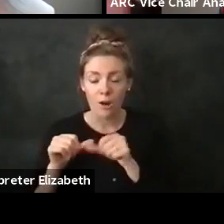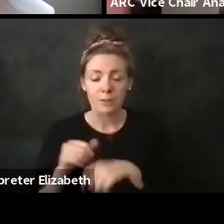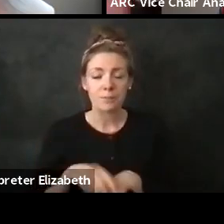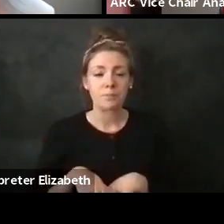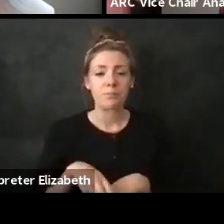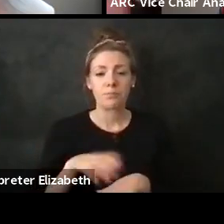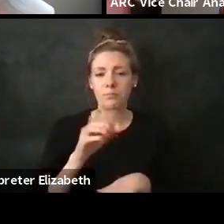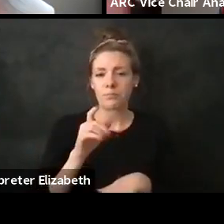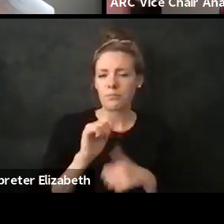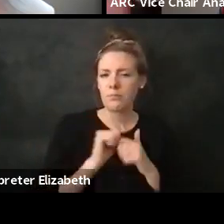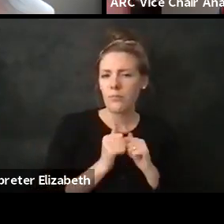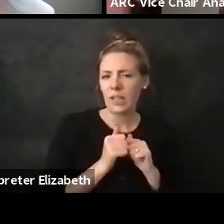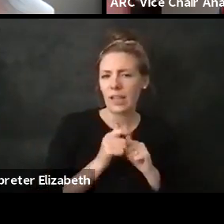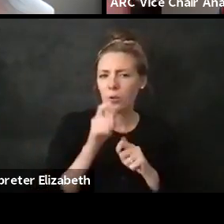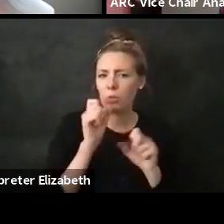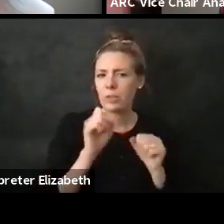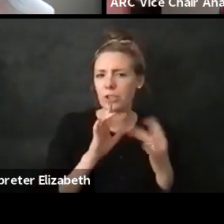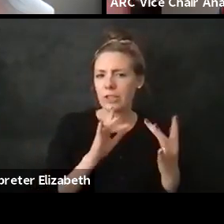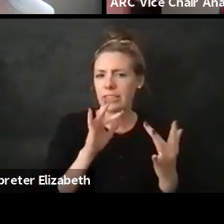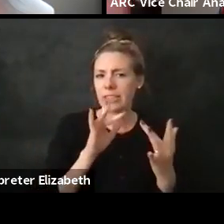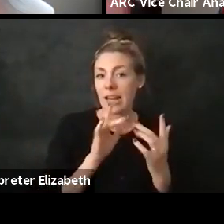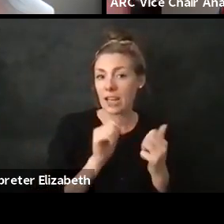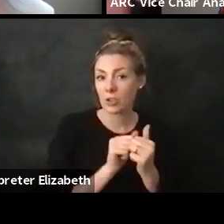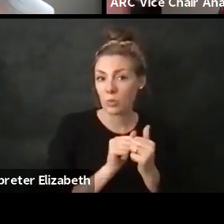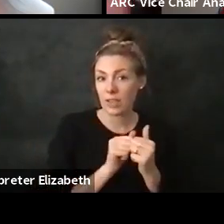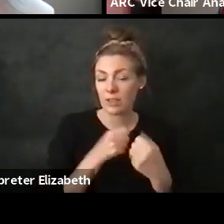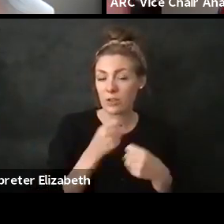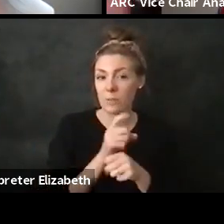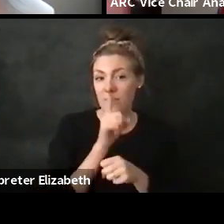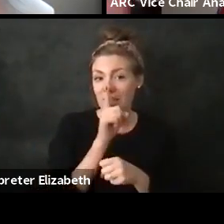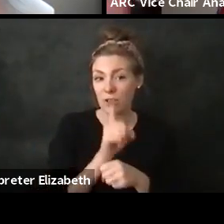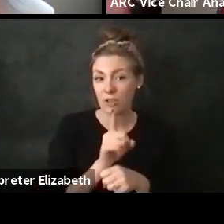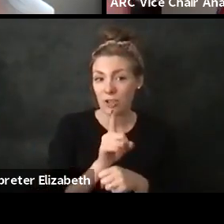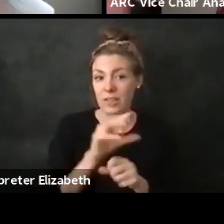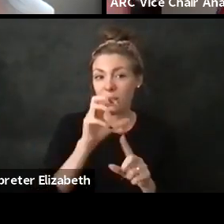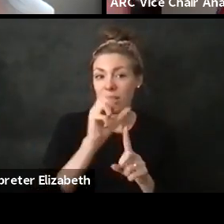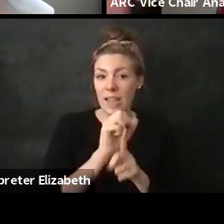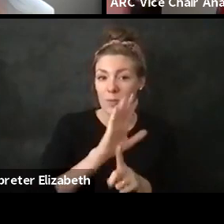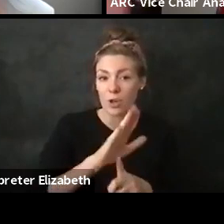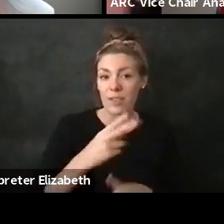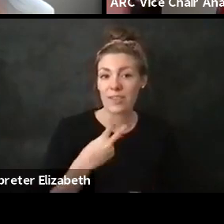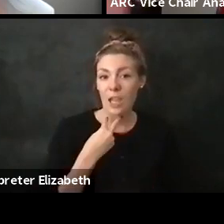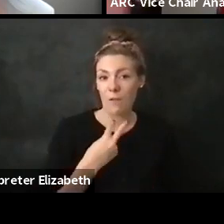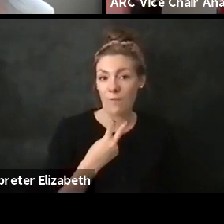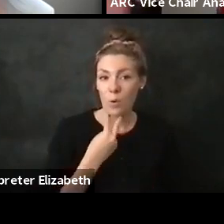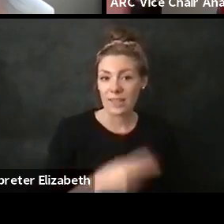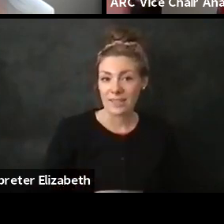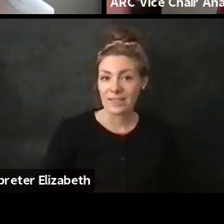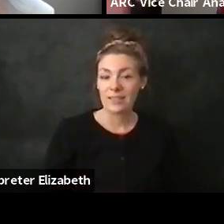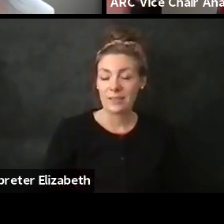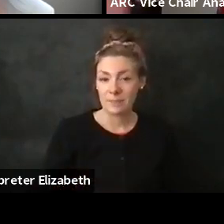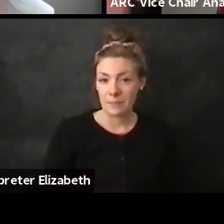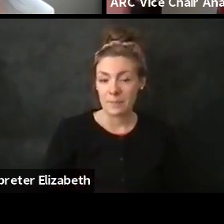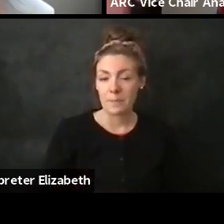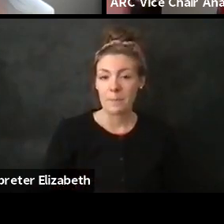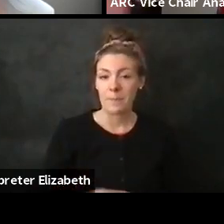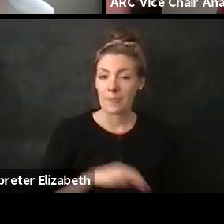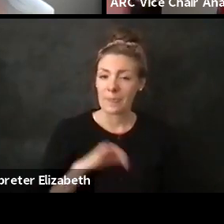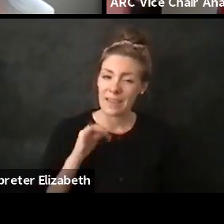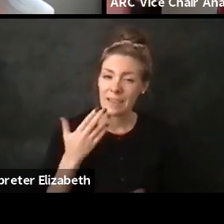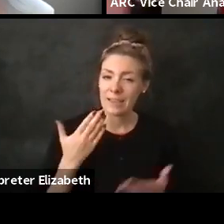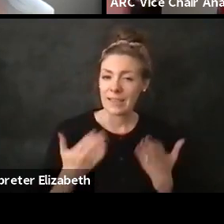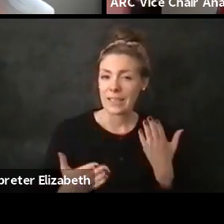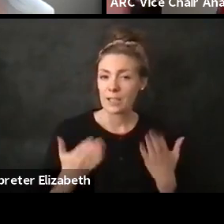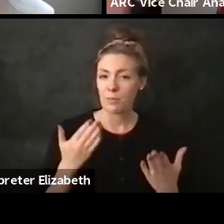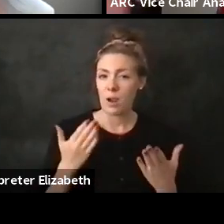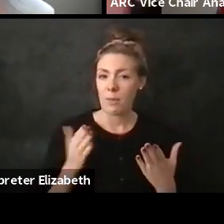how and who we connect with within these neighborhoods to make sure that we capture their voice. I think that is probably